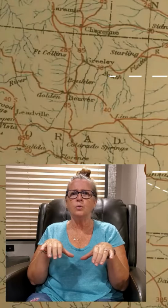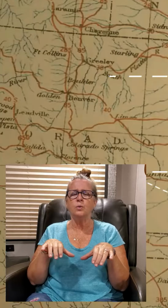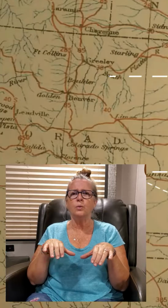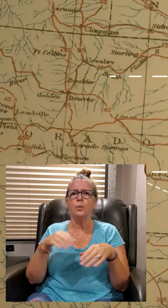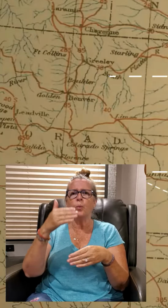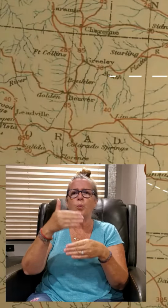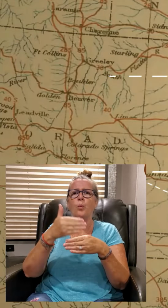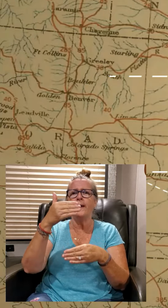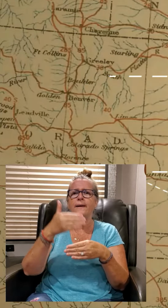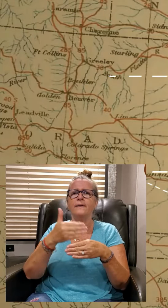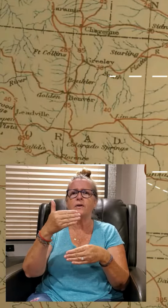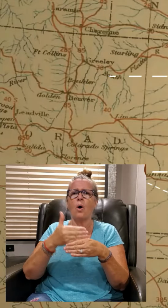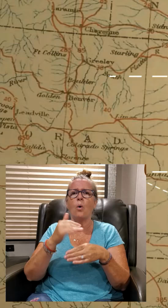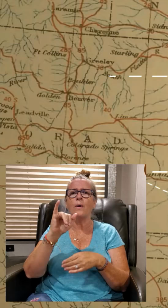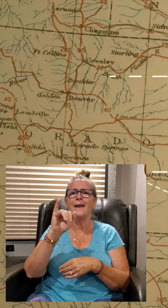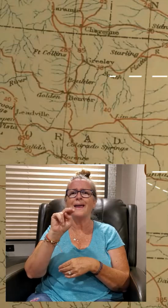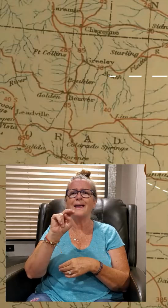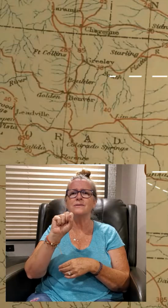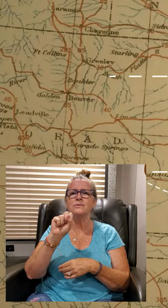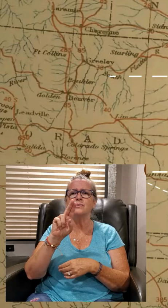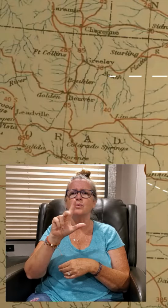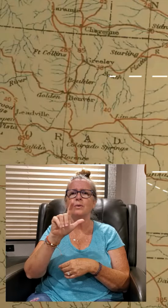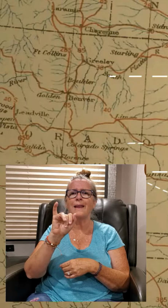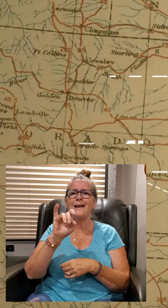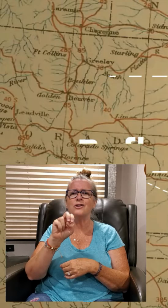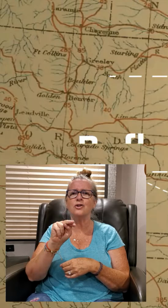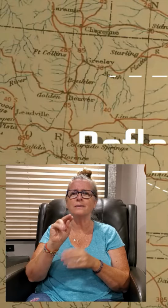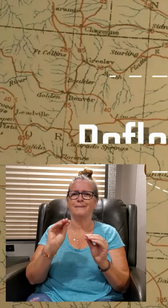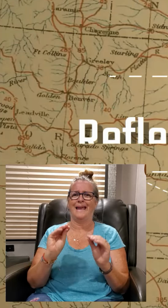some window installation